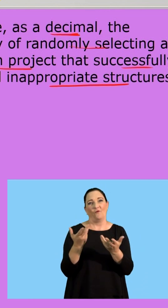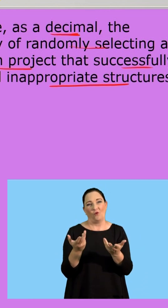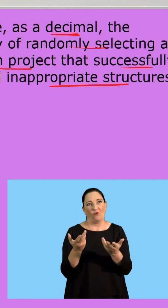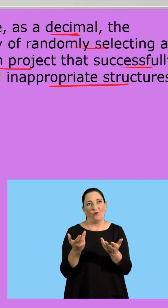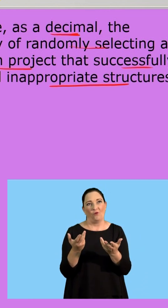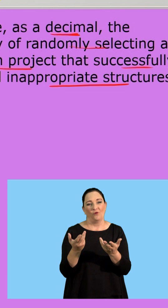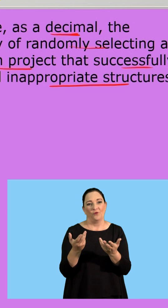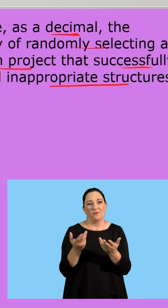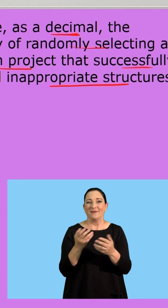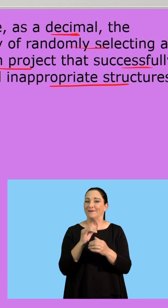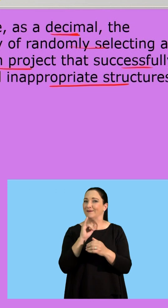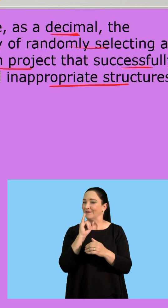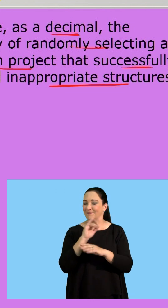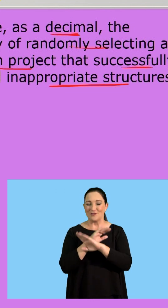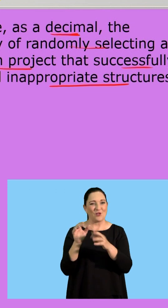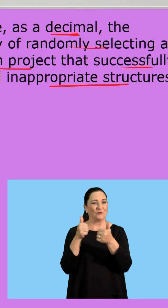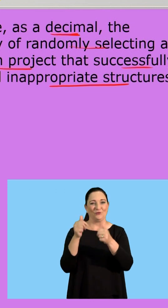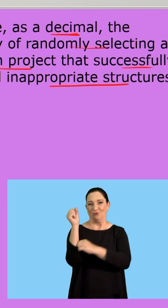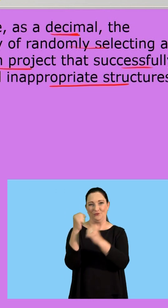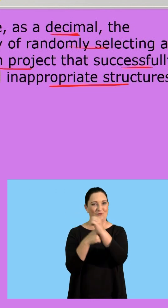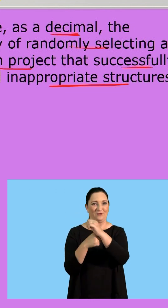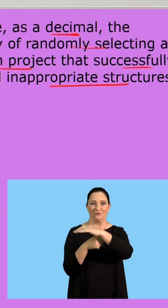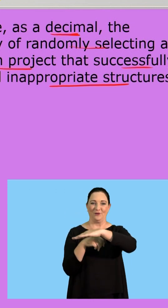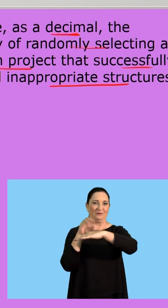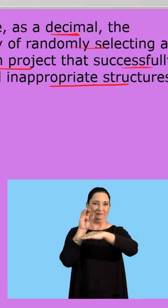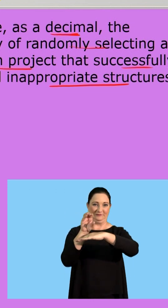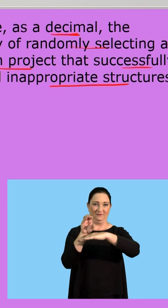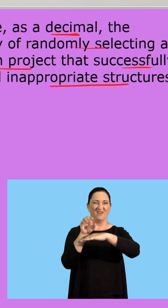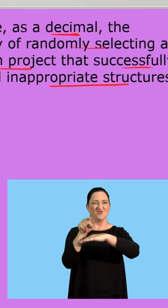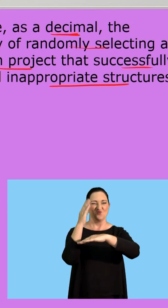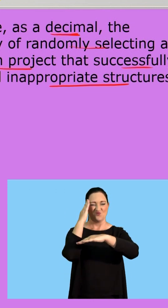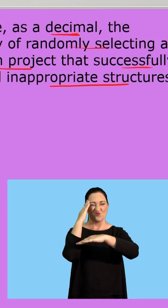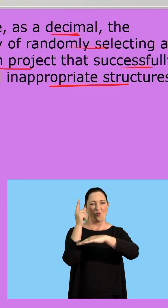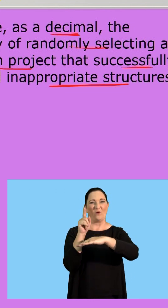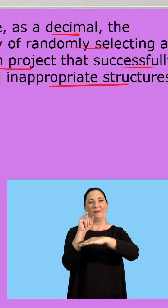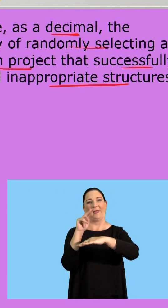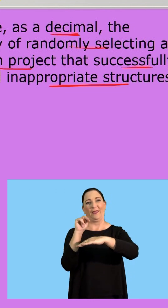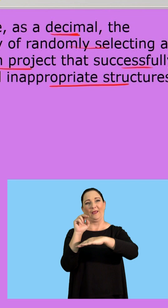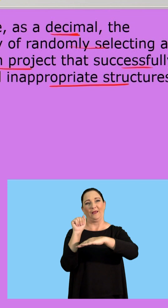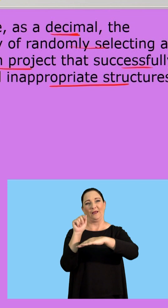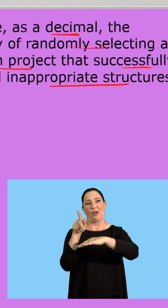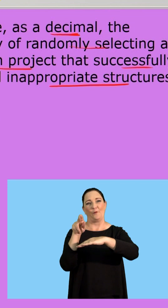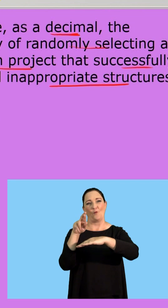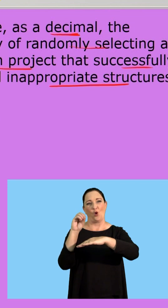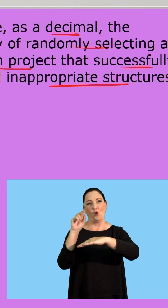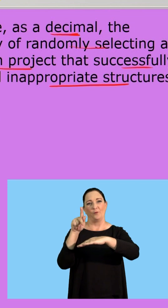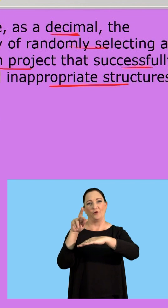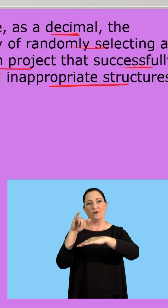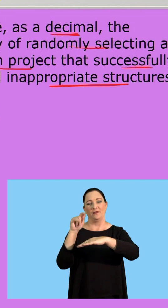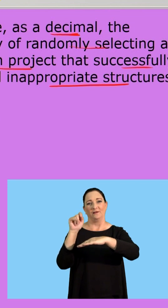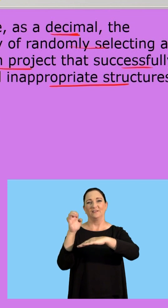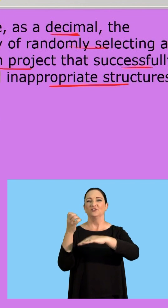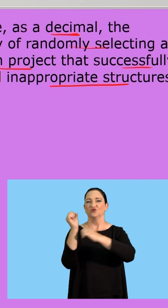the probability, and I'm just going to say of inappropriate structures. Can I do it like that? You will know what that abbreviation is